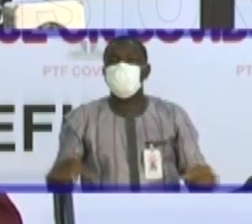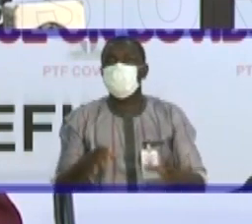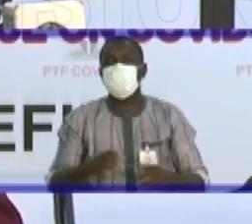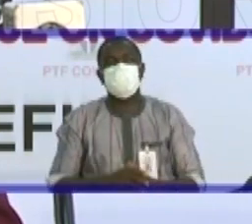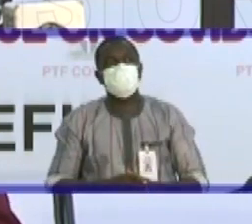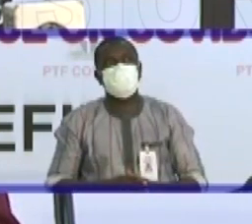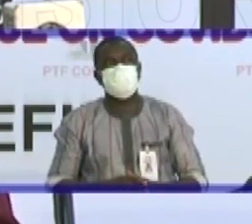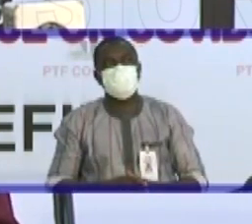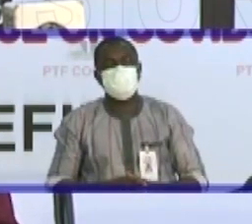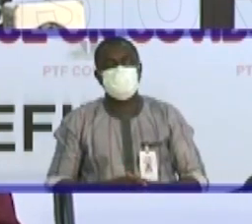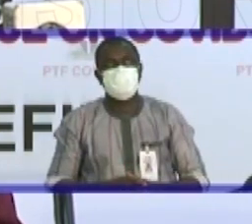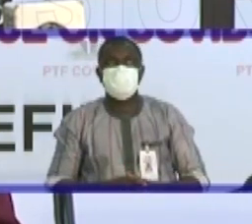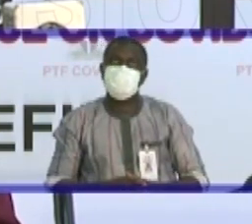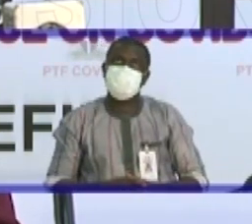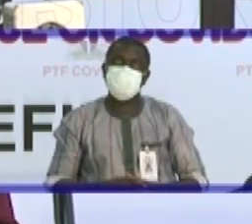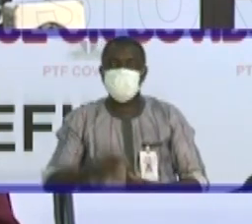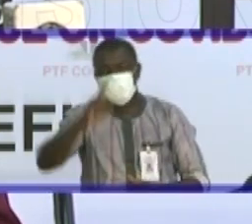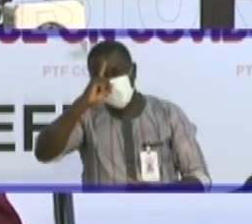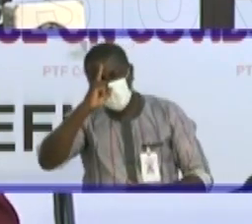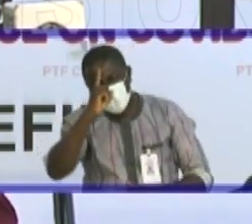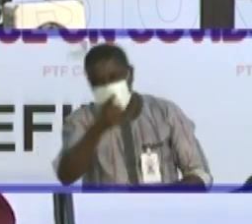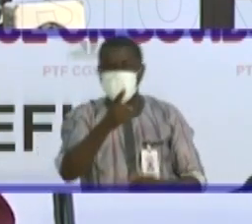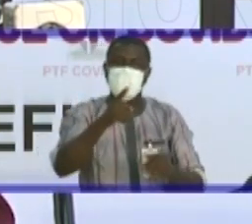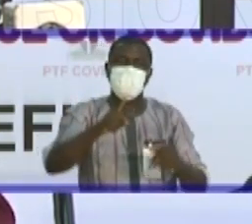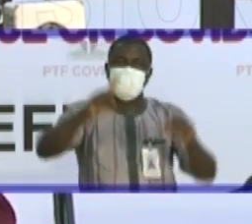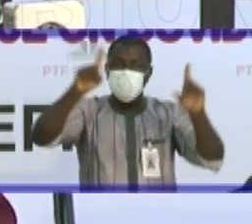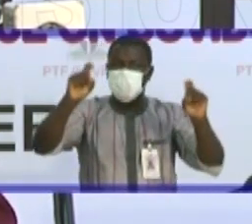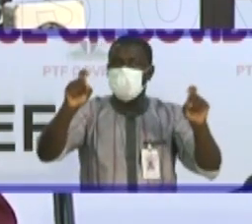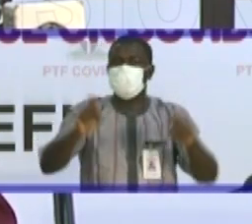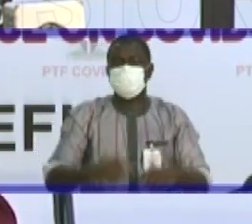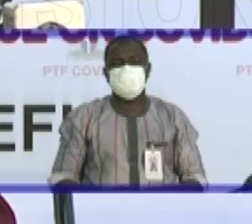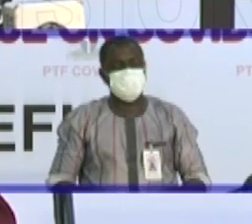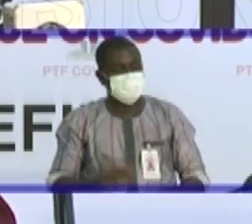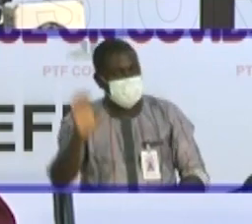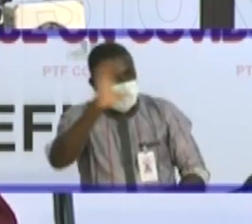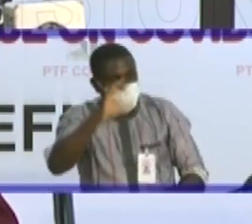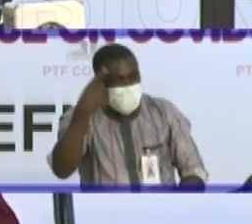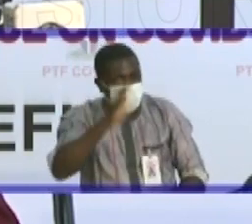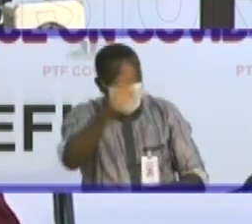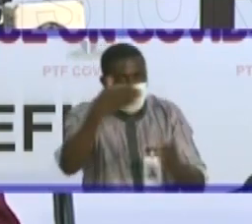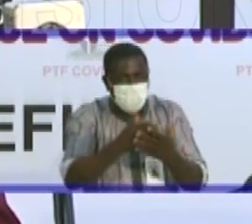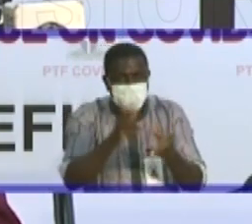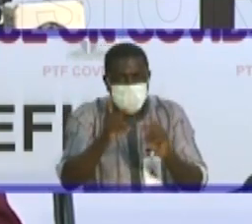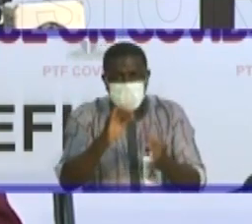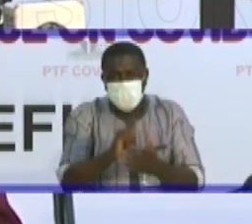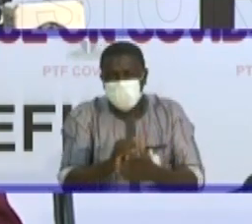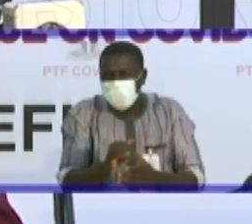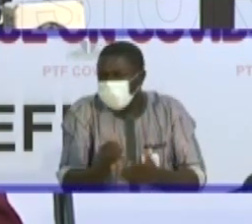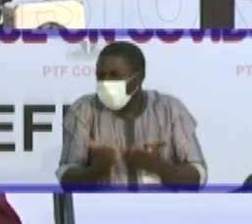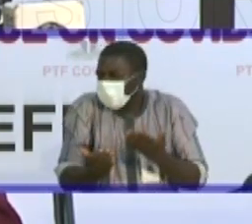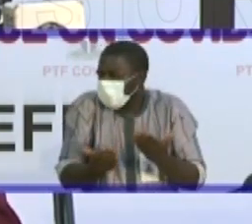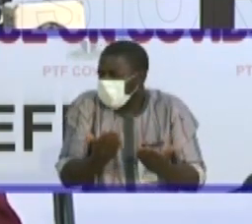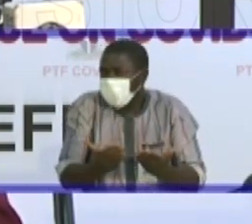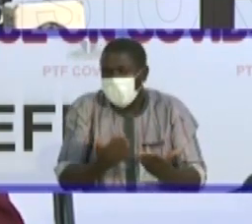calculated testing. We do what I would call smart testing, in that you look for all those who are likely to be in that age, in